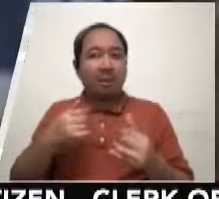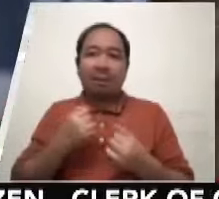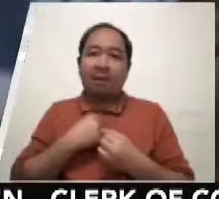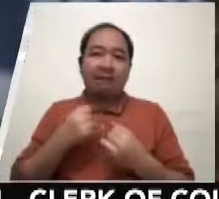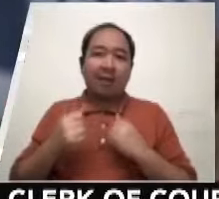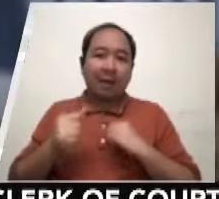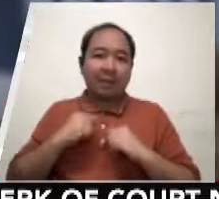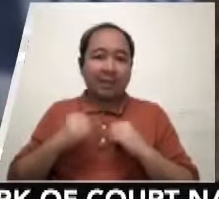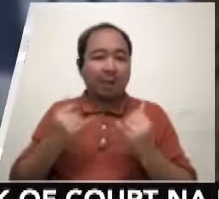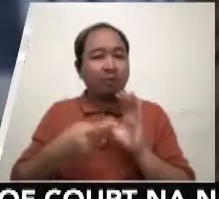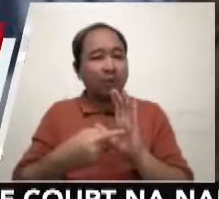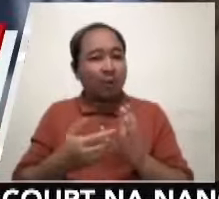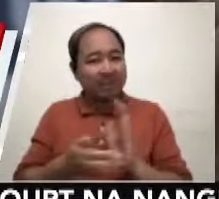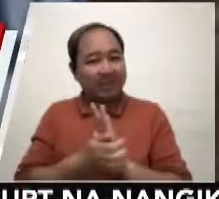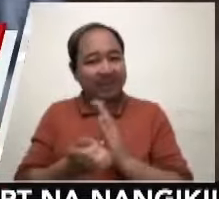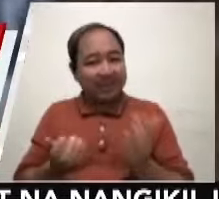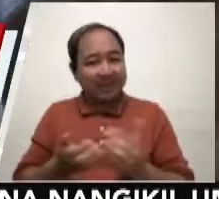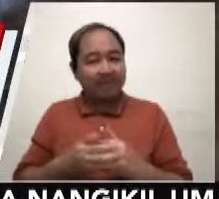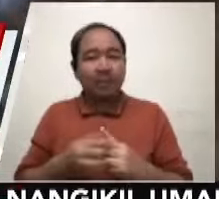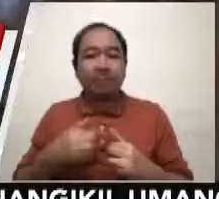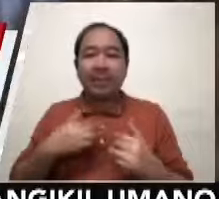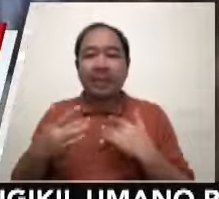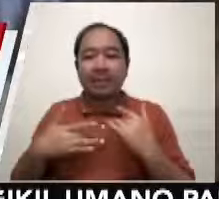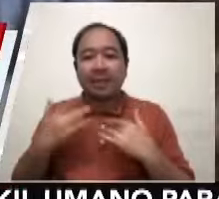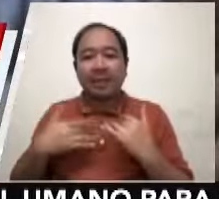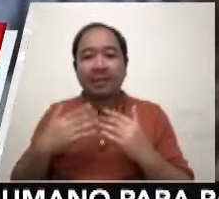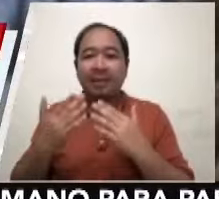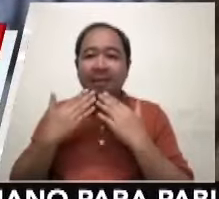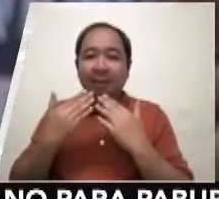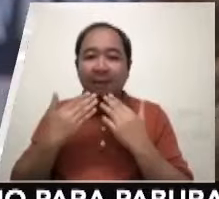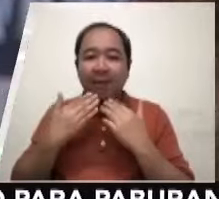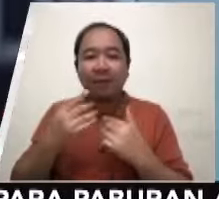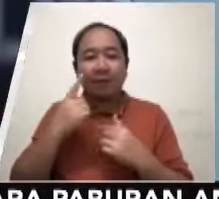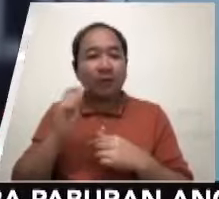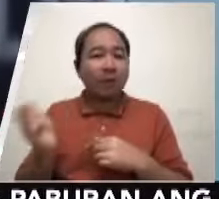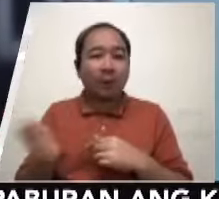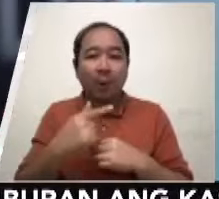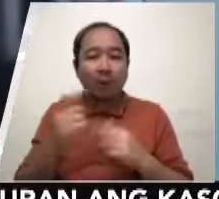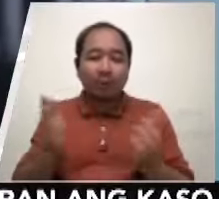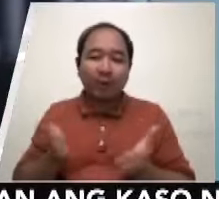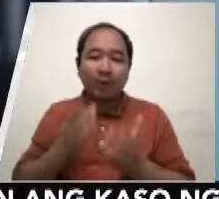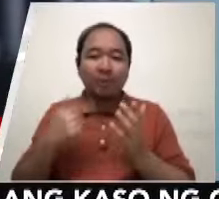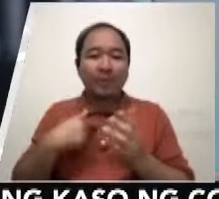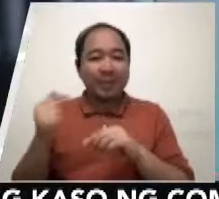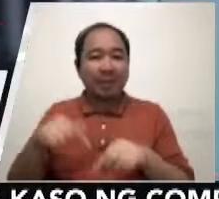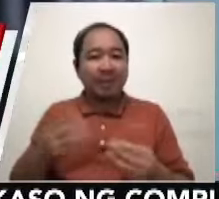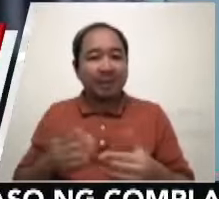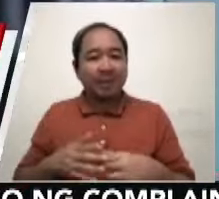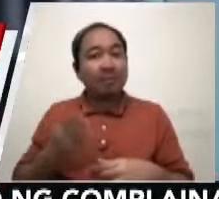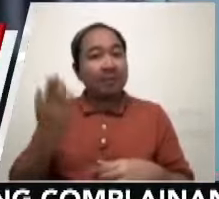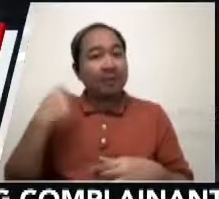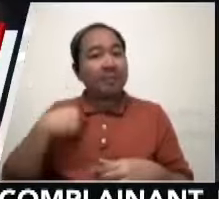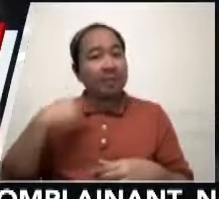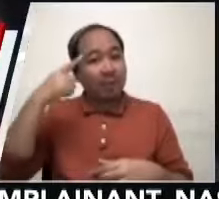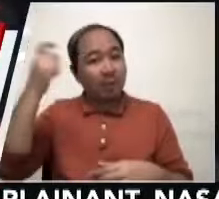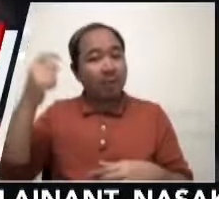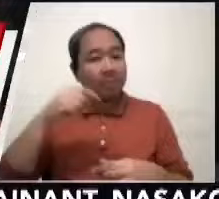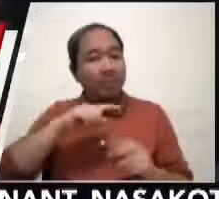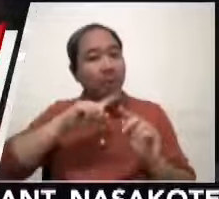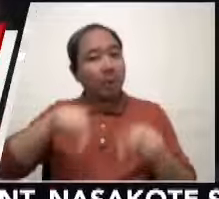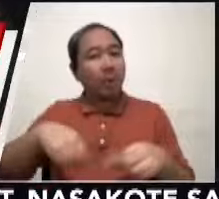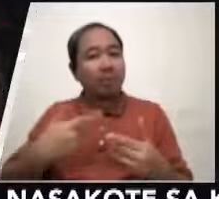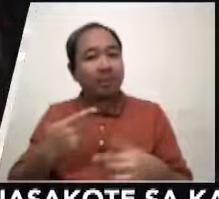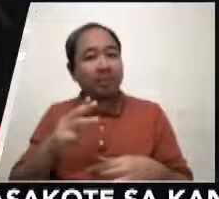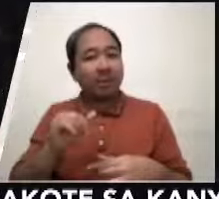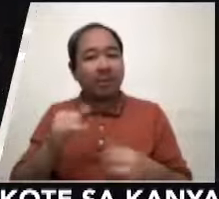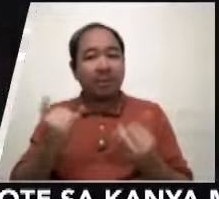very excited and I'm very thankful and grateful for everyone who pushed me to be here. Pangarap ko lang dati talaga na pumunta sa GMA. Ngayon na nandito na